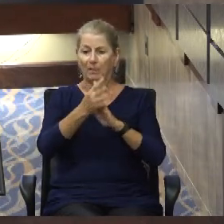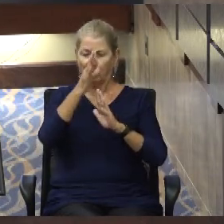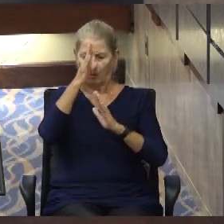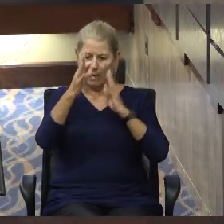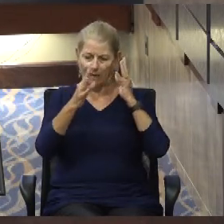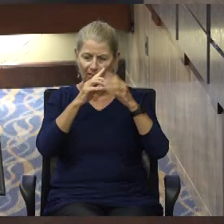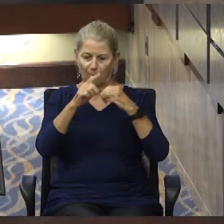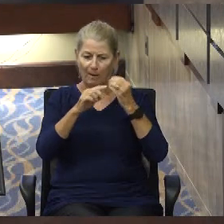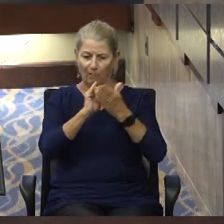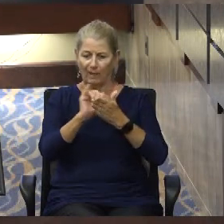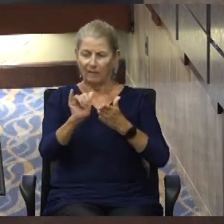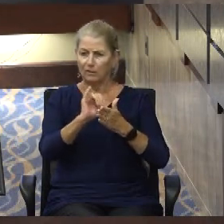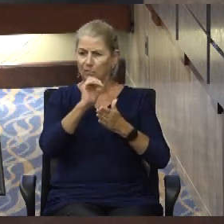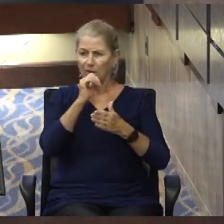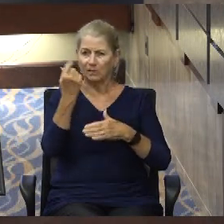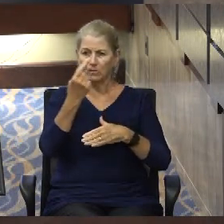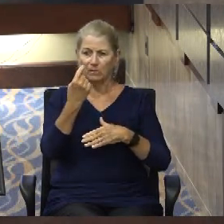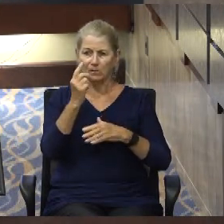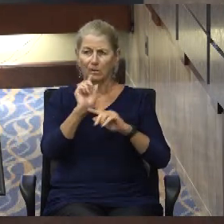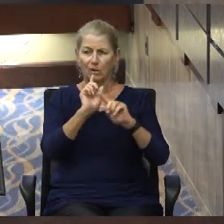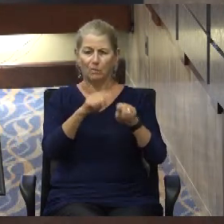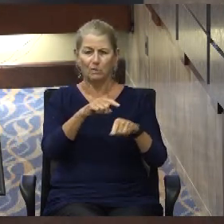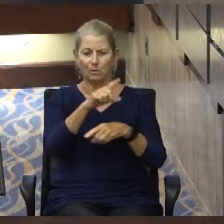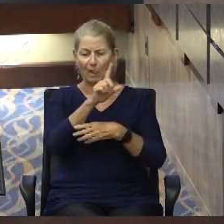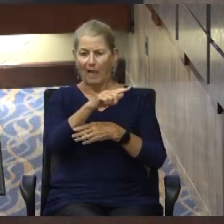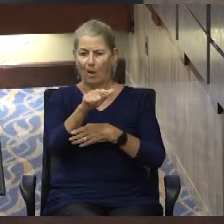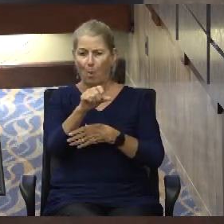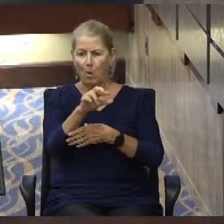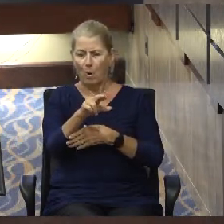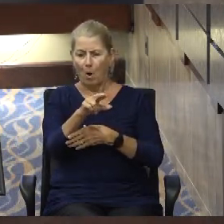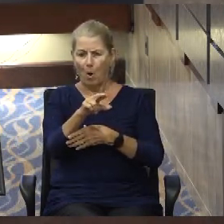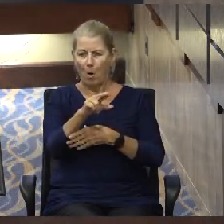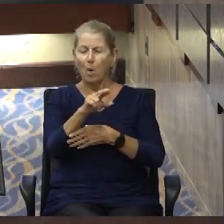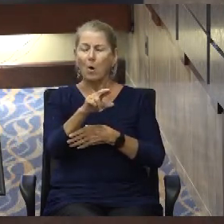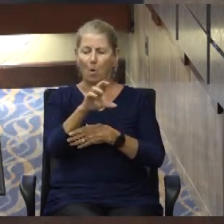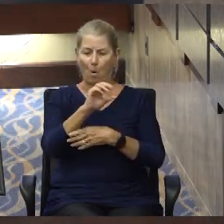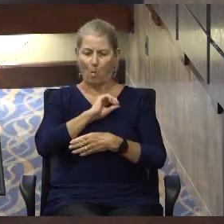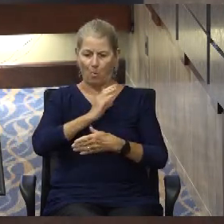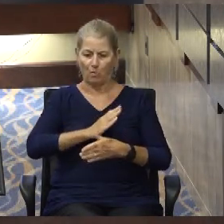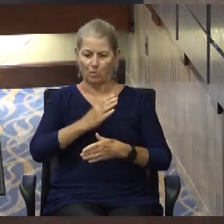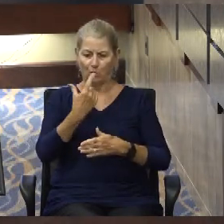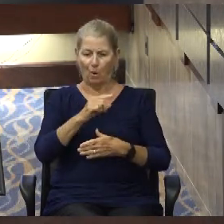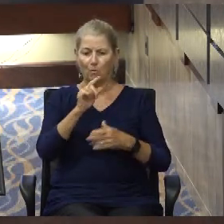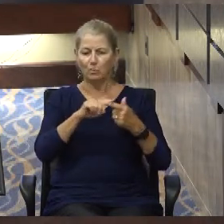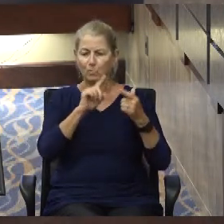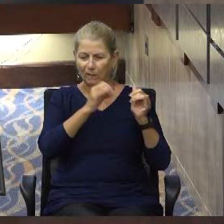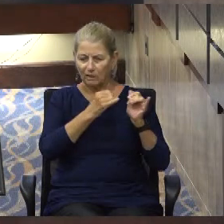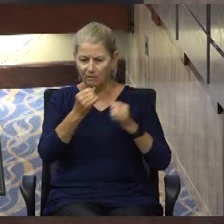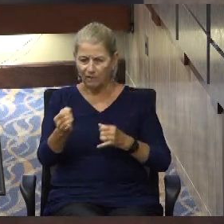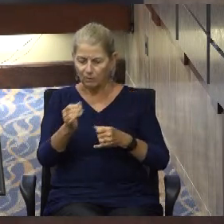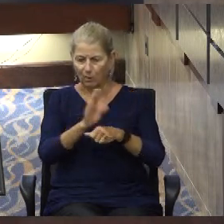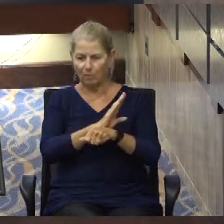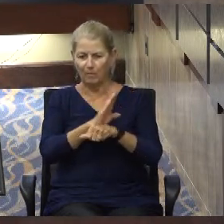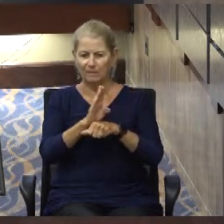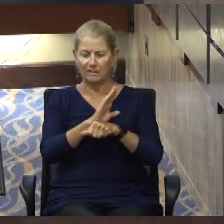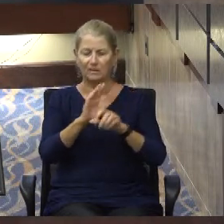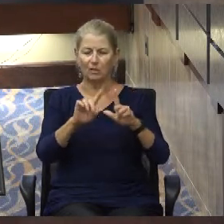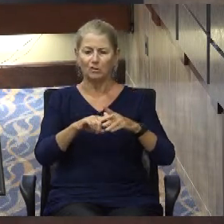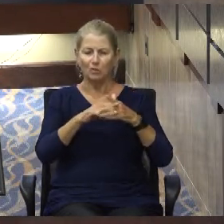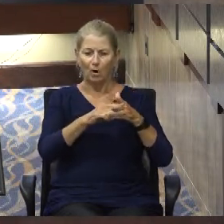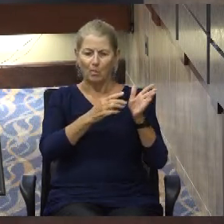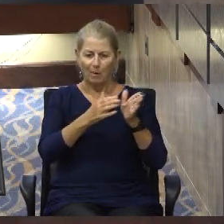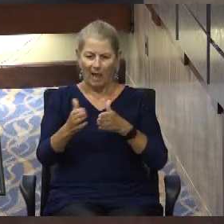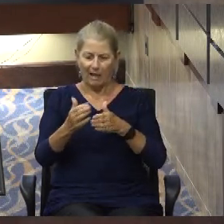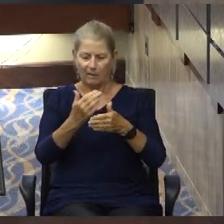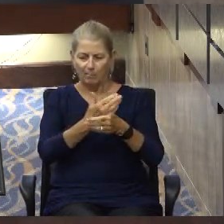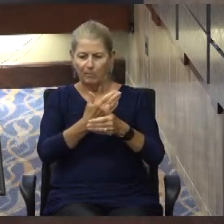just go to landlords or property owners, but go to individual businesses along the way and start planning with them ahead of